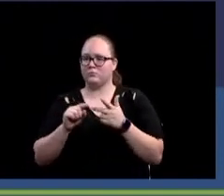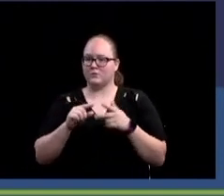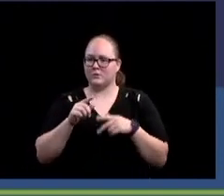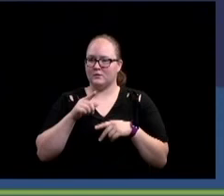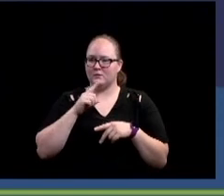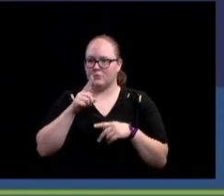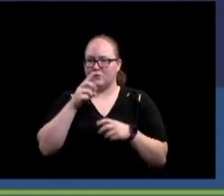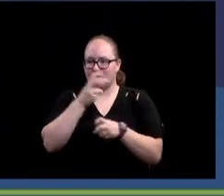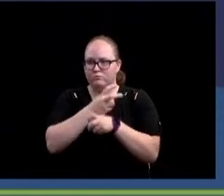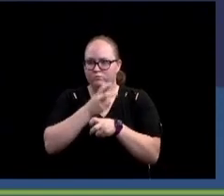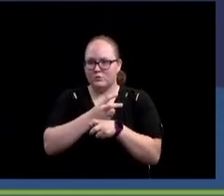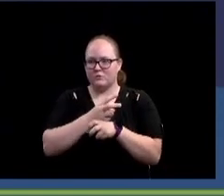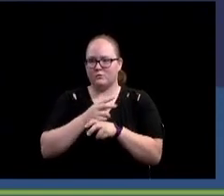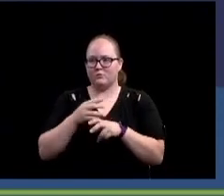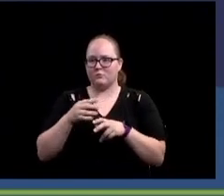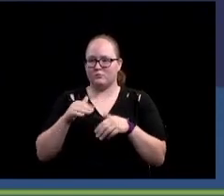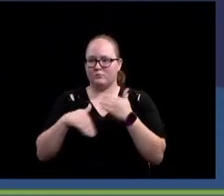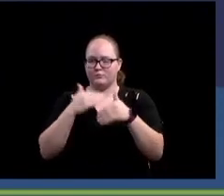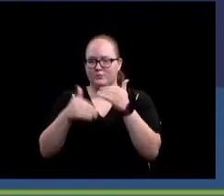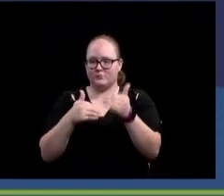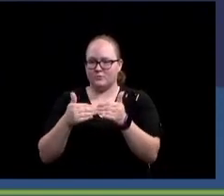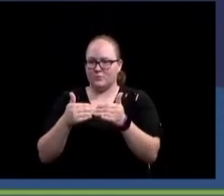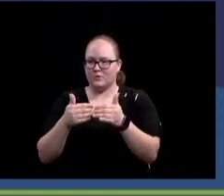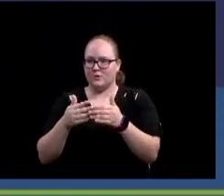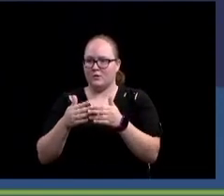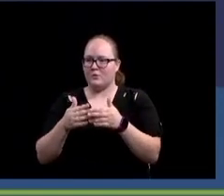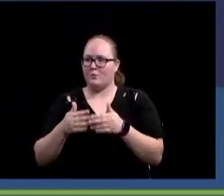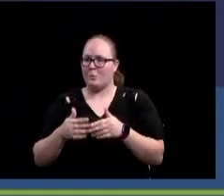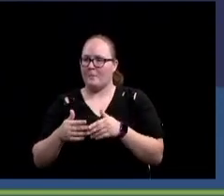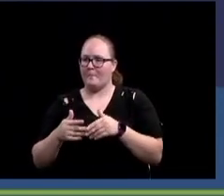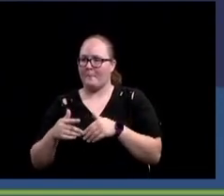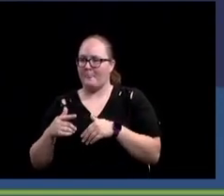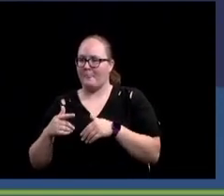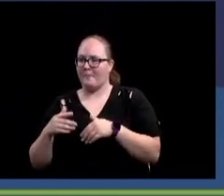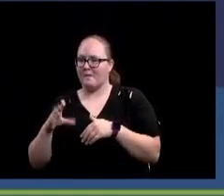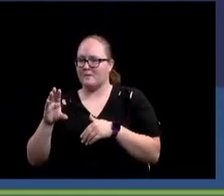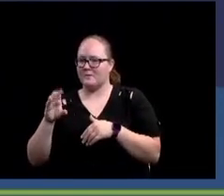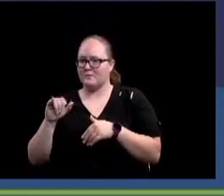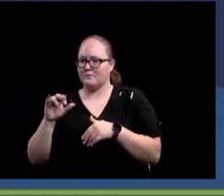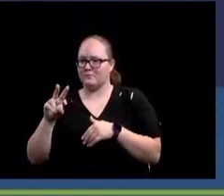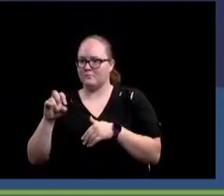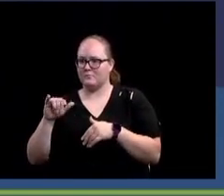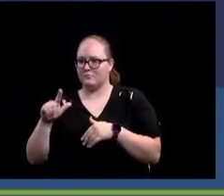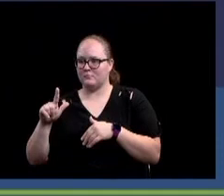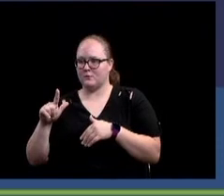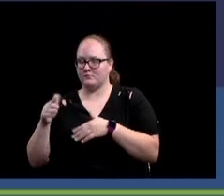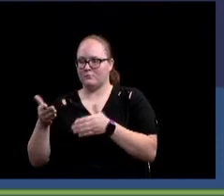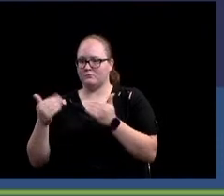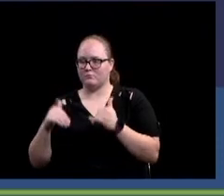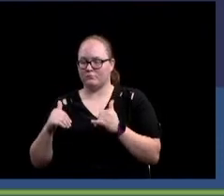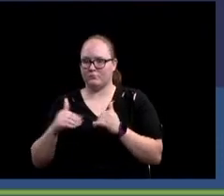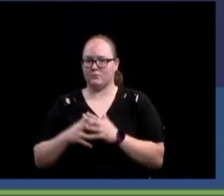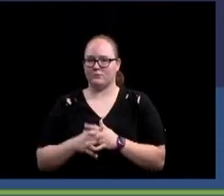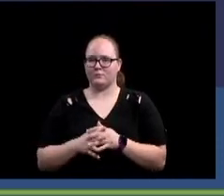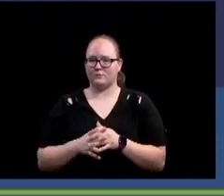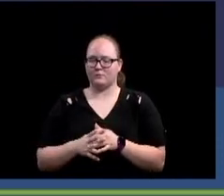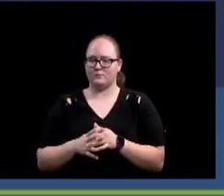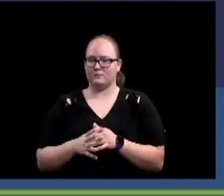service more in the coming slides. There